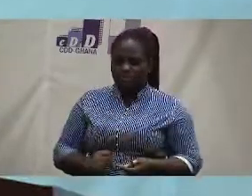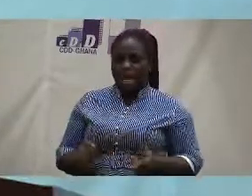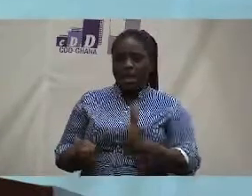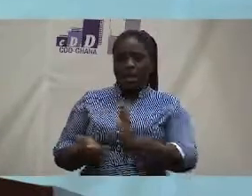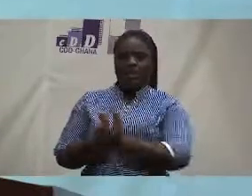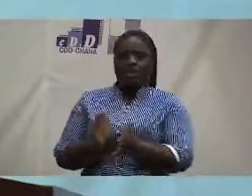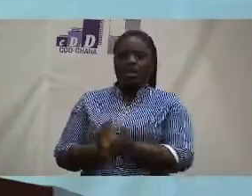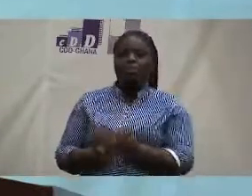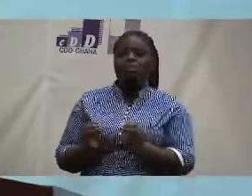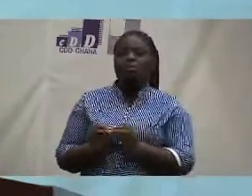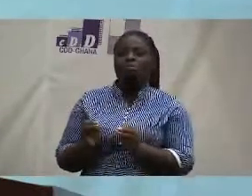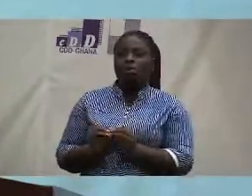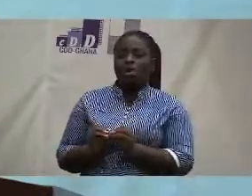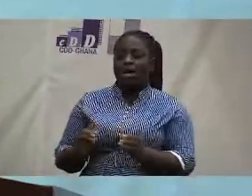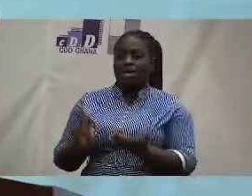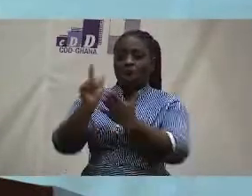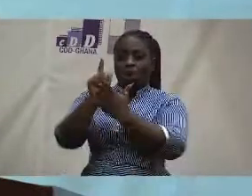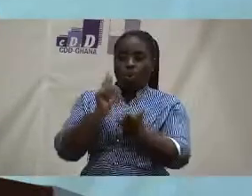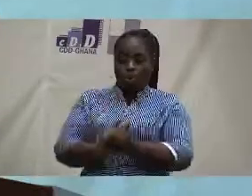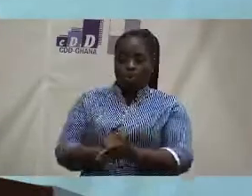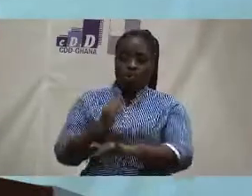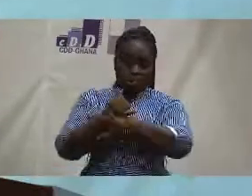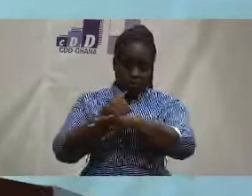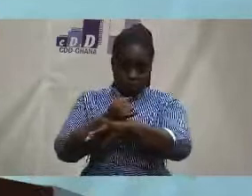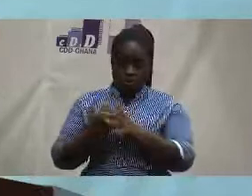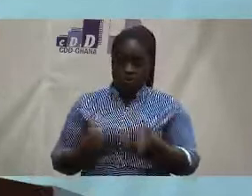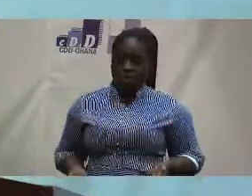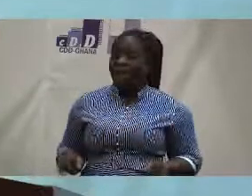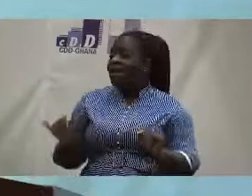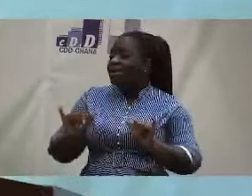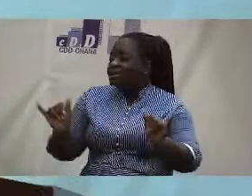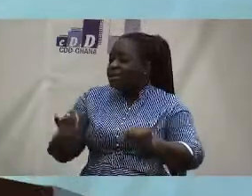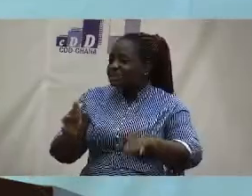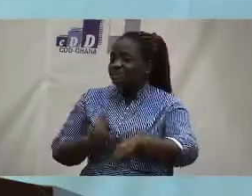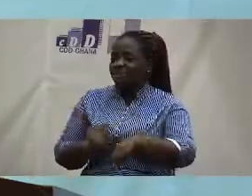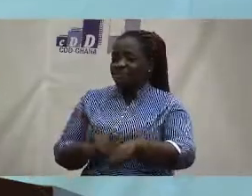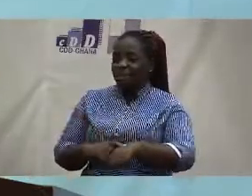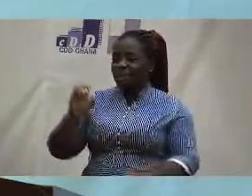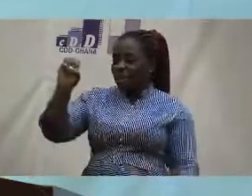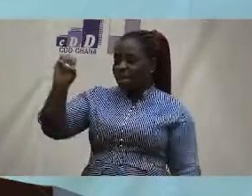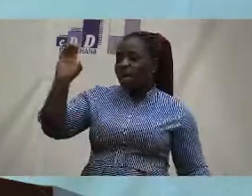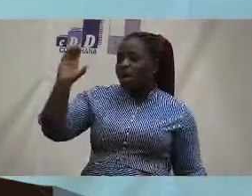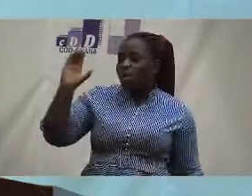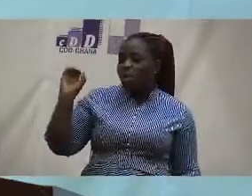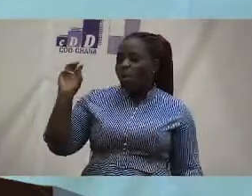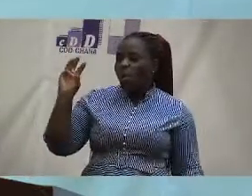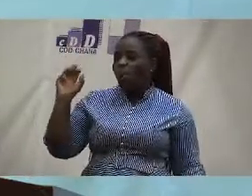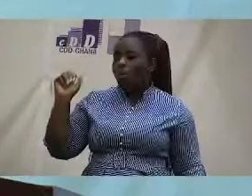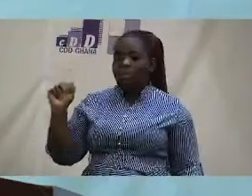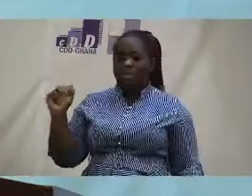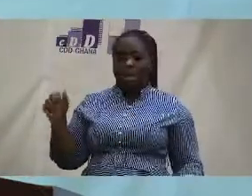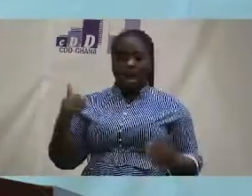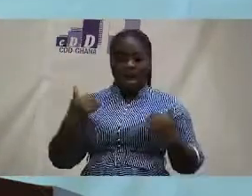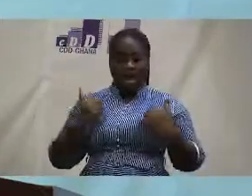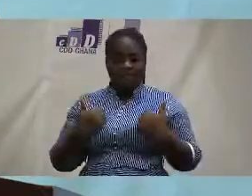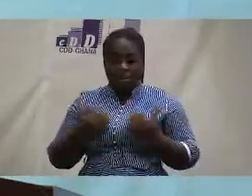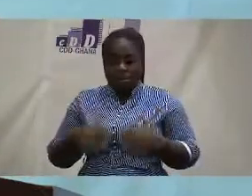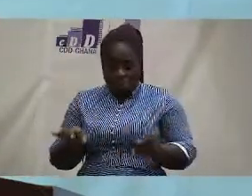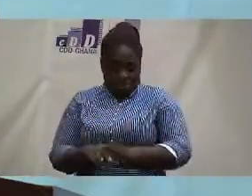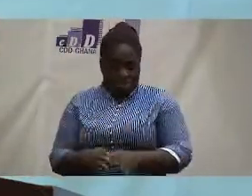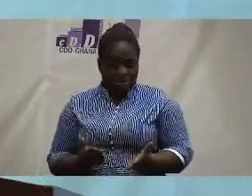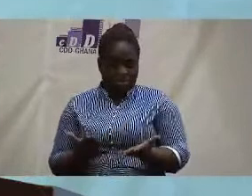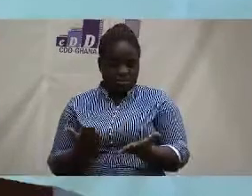truly popular and legitimate institution. At the same time, the ECOWAS do also have an increasing role to play in